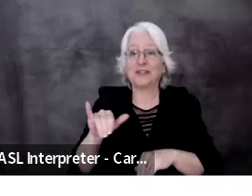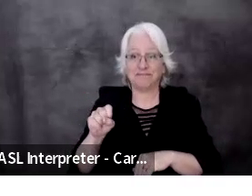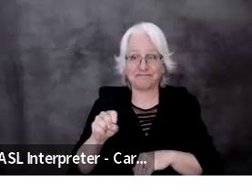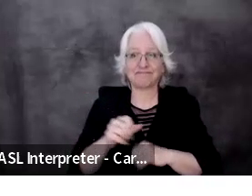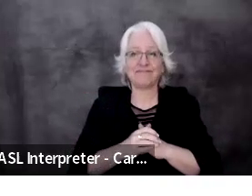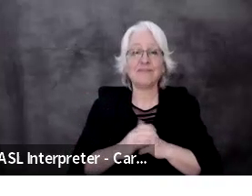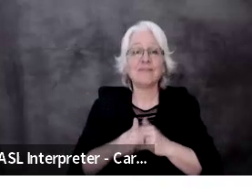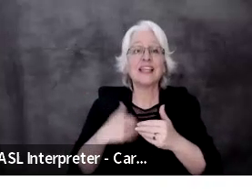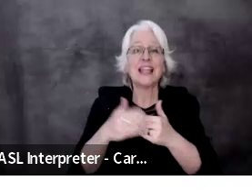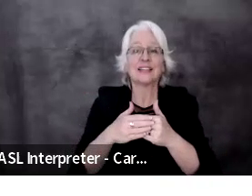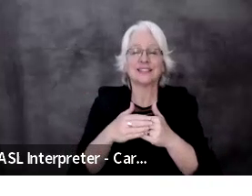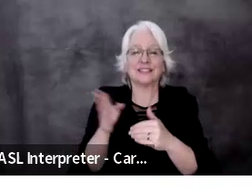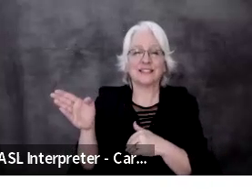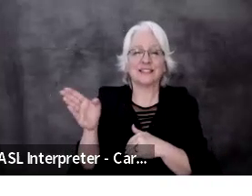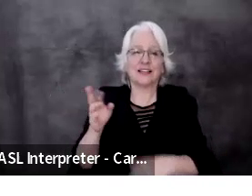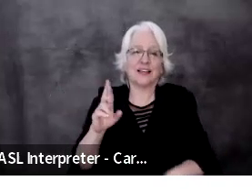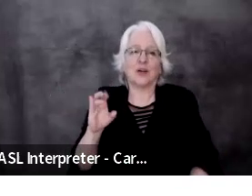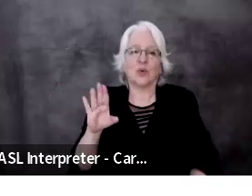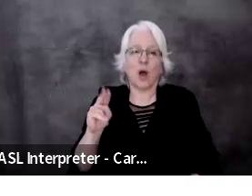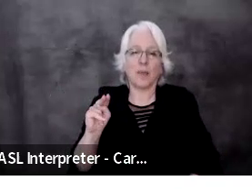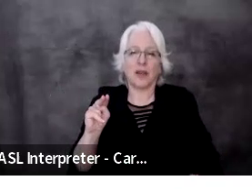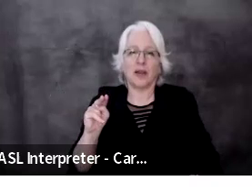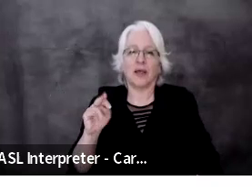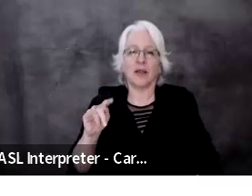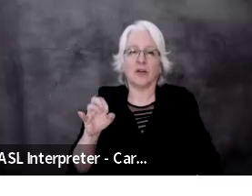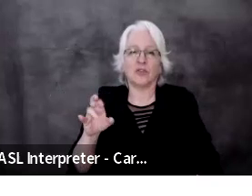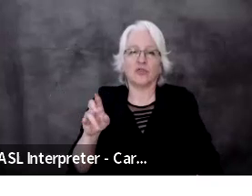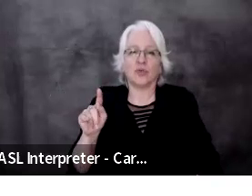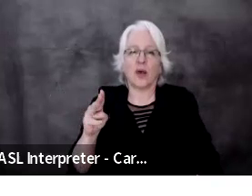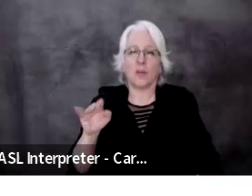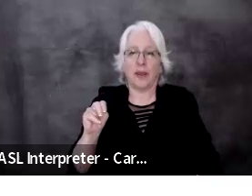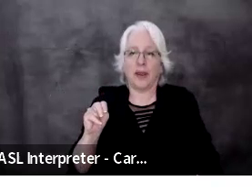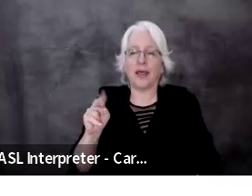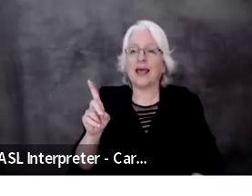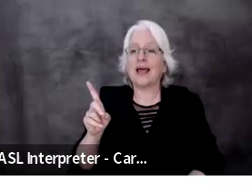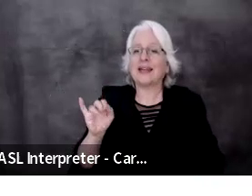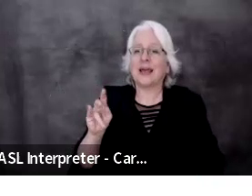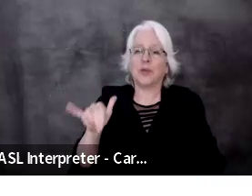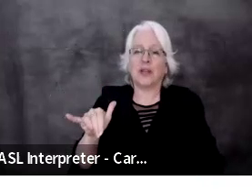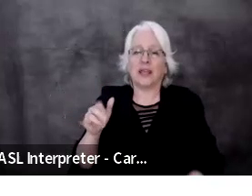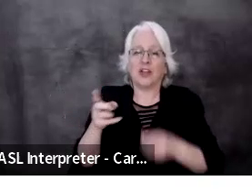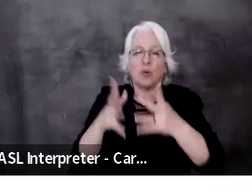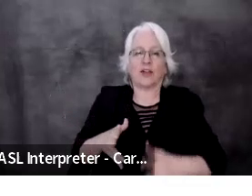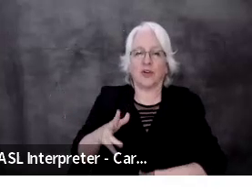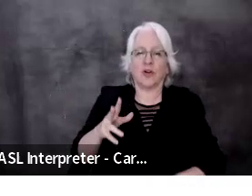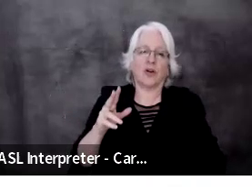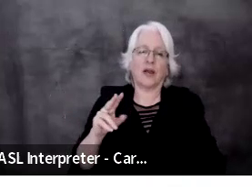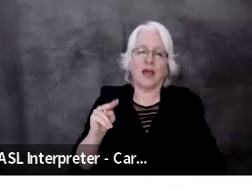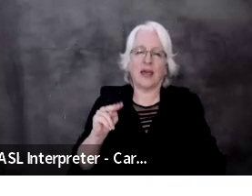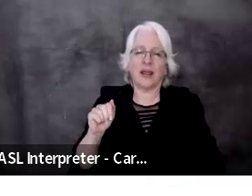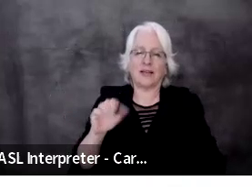right, next we're going to hear from Robin Troutman, Deputy Director, National Association of Councils on